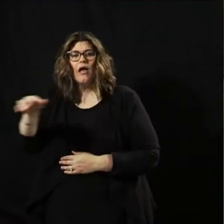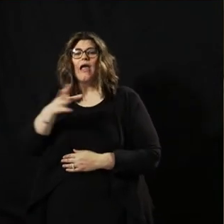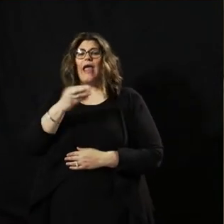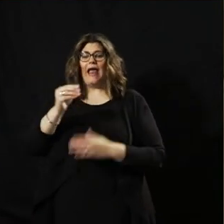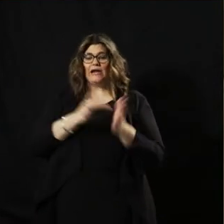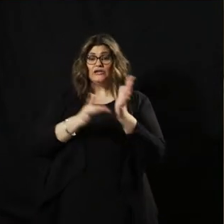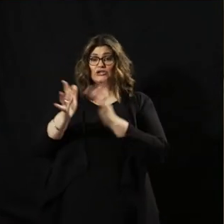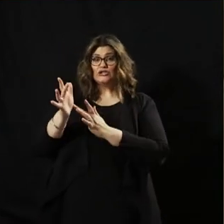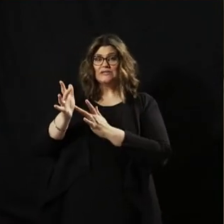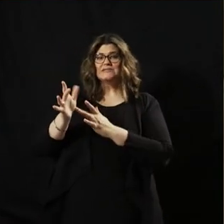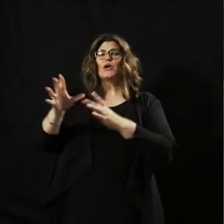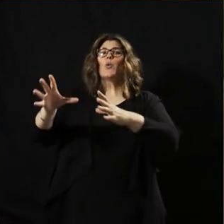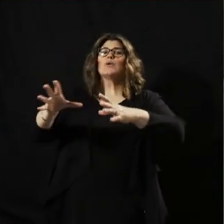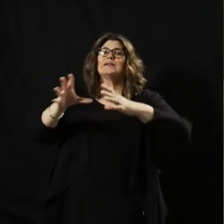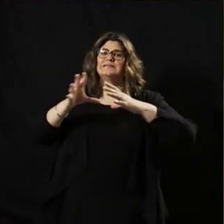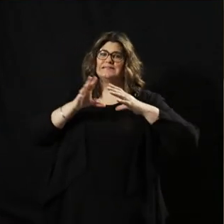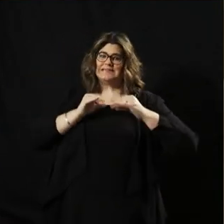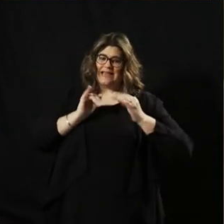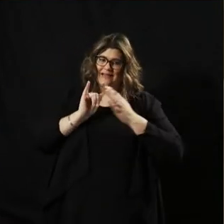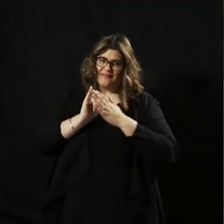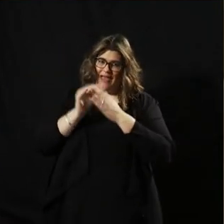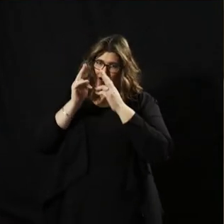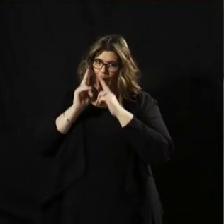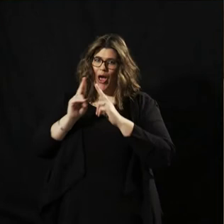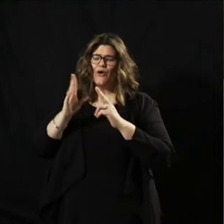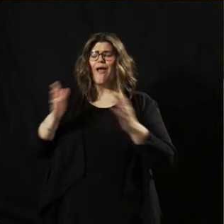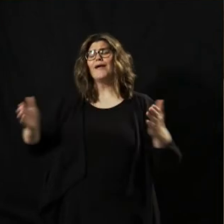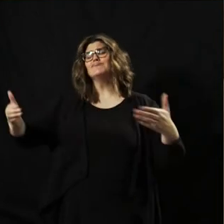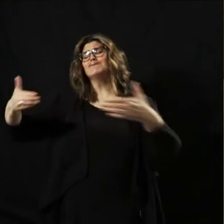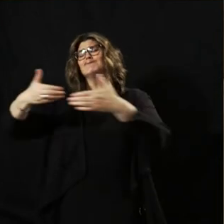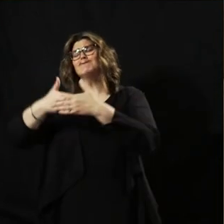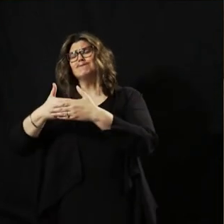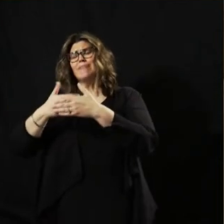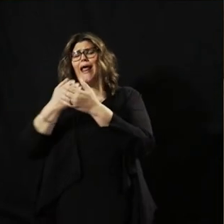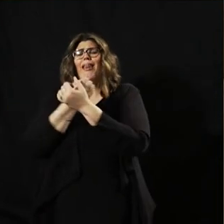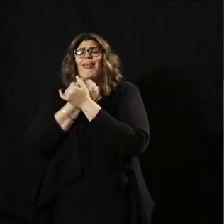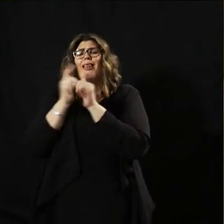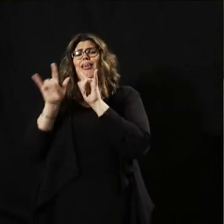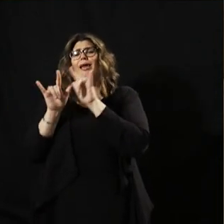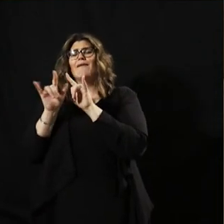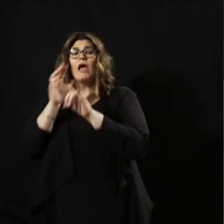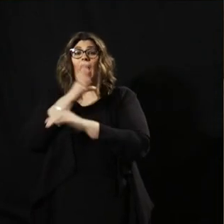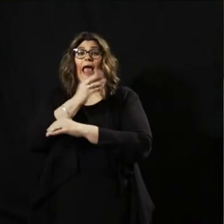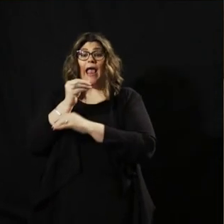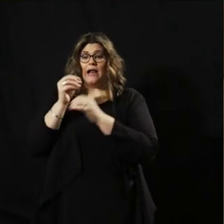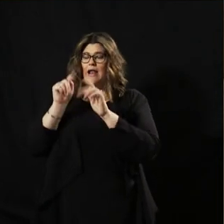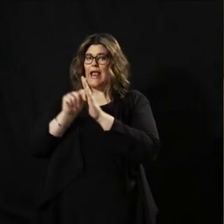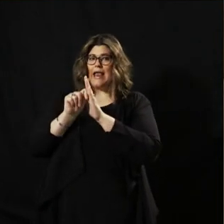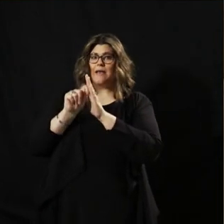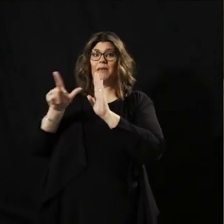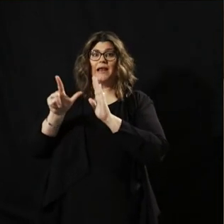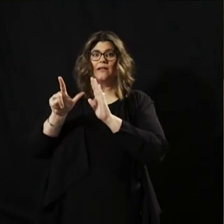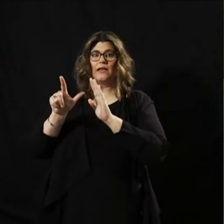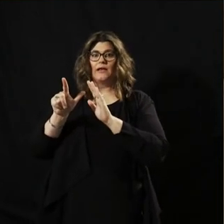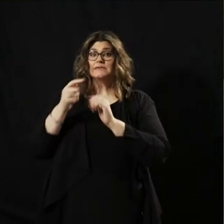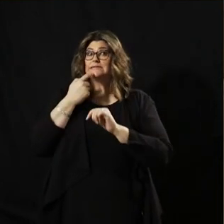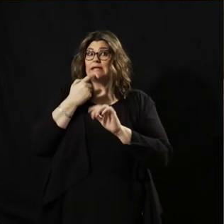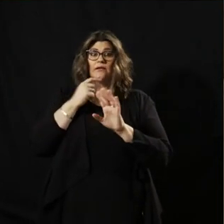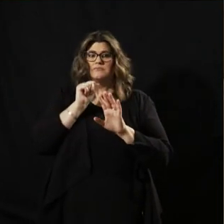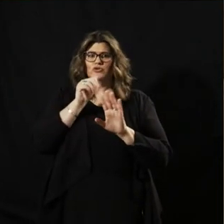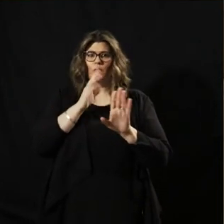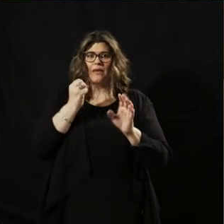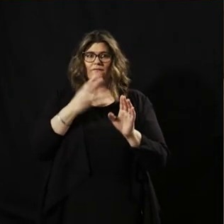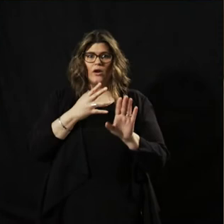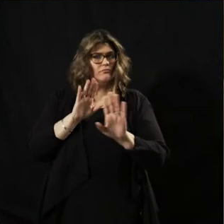Jesus receives their homage and embrace, and then immediately tells them not to be